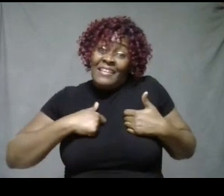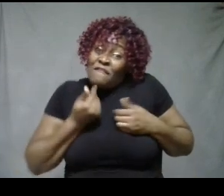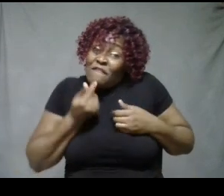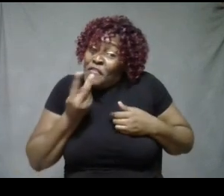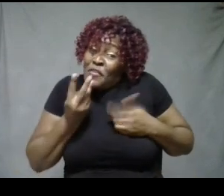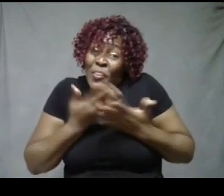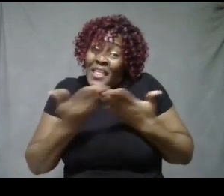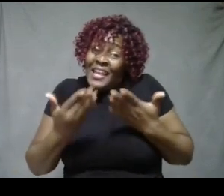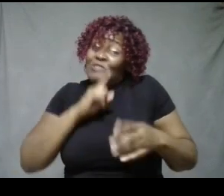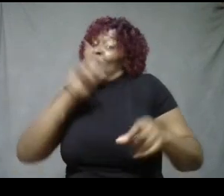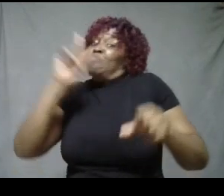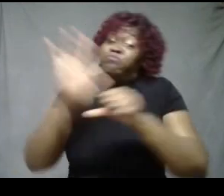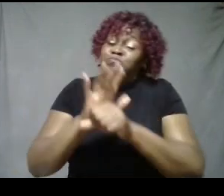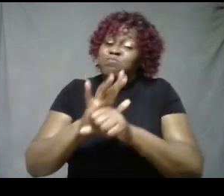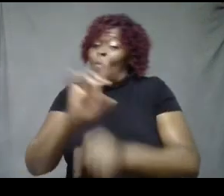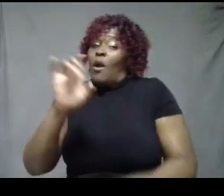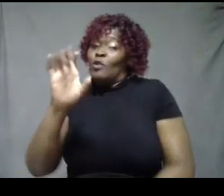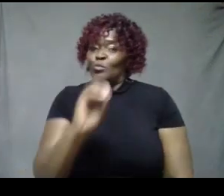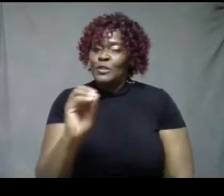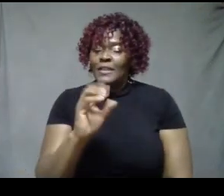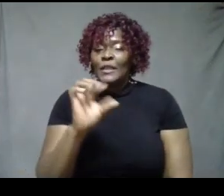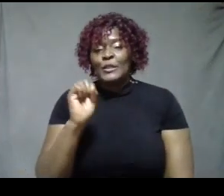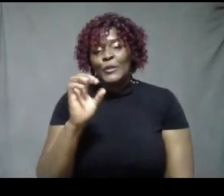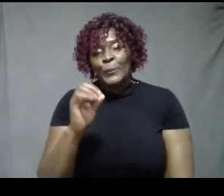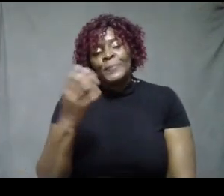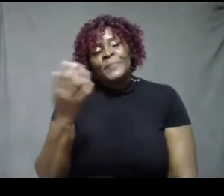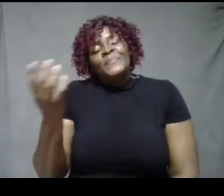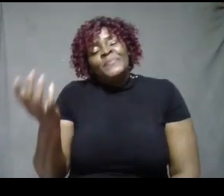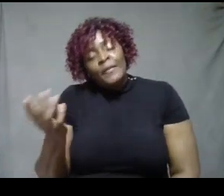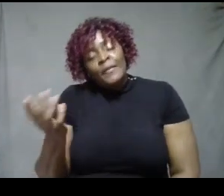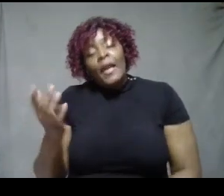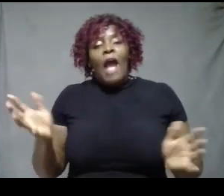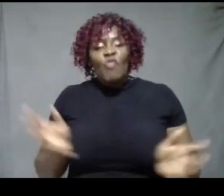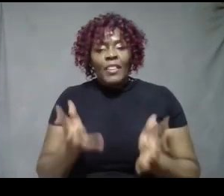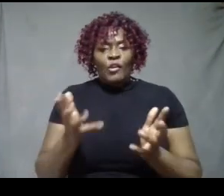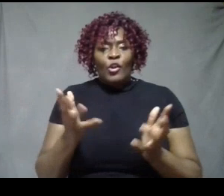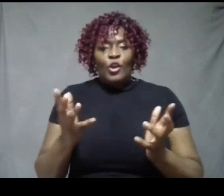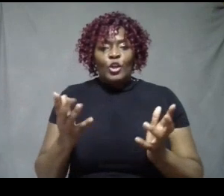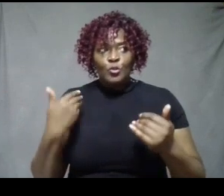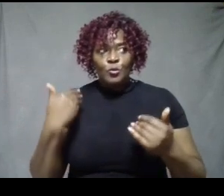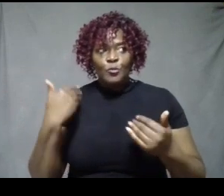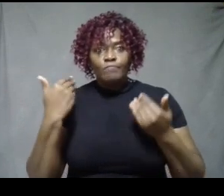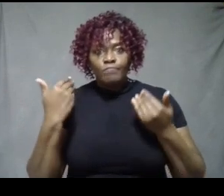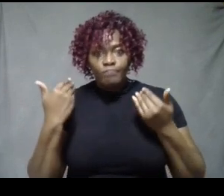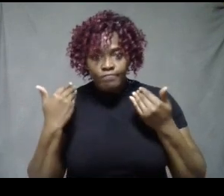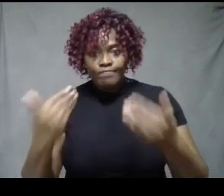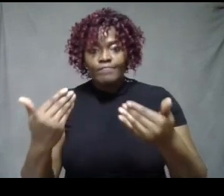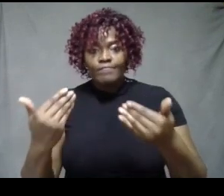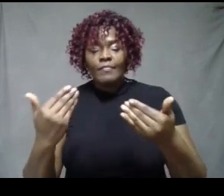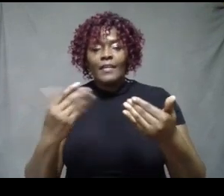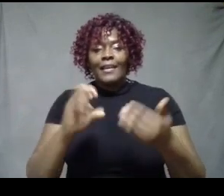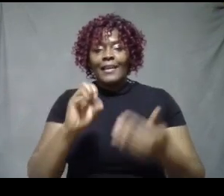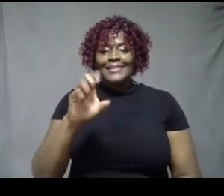And but I do urge you to go forward with this settlement